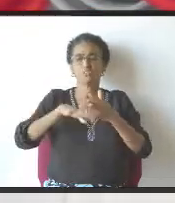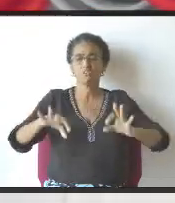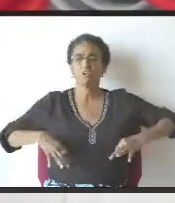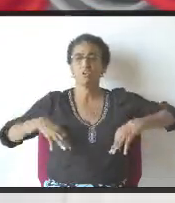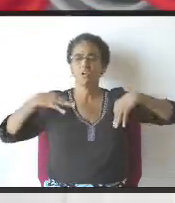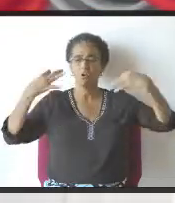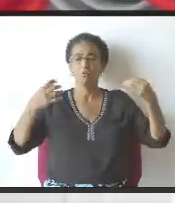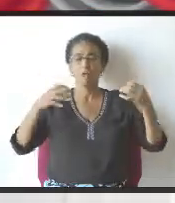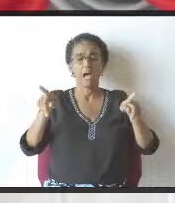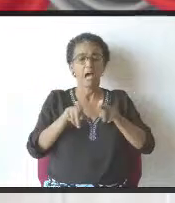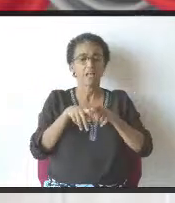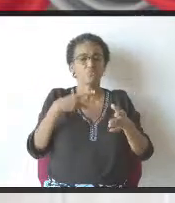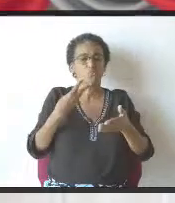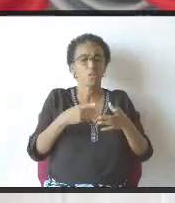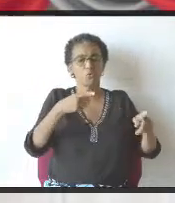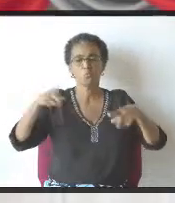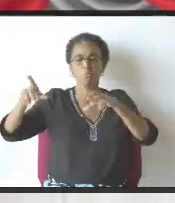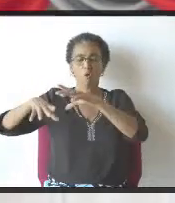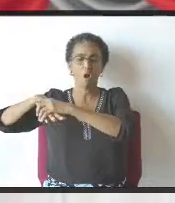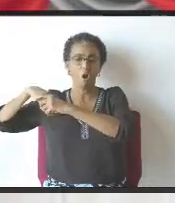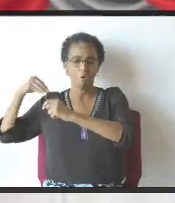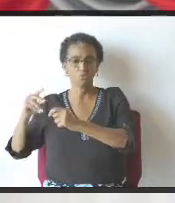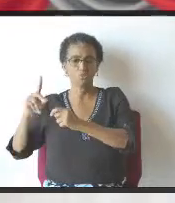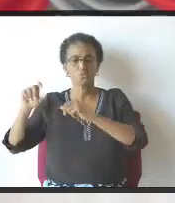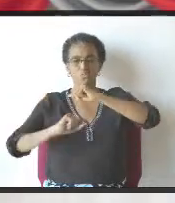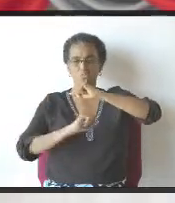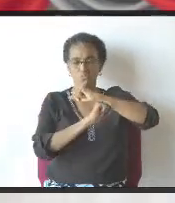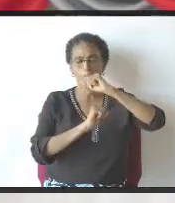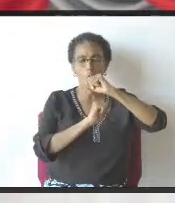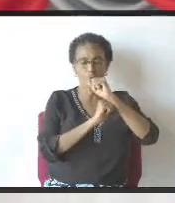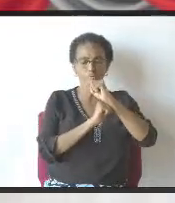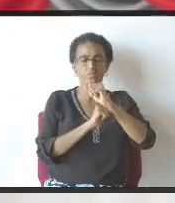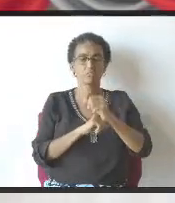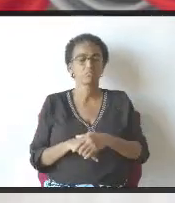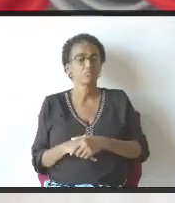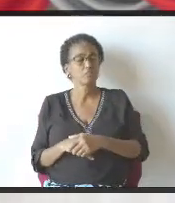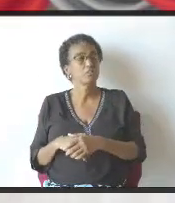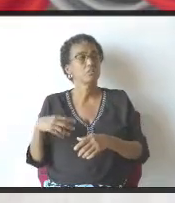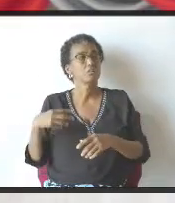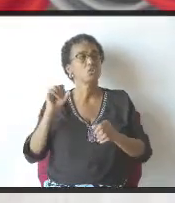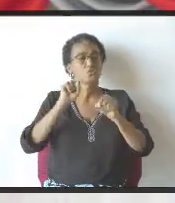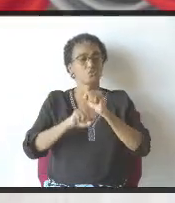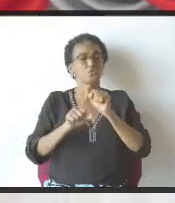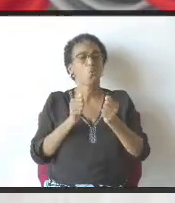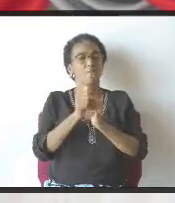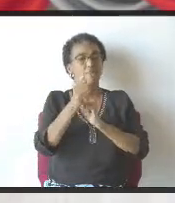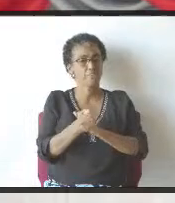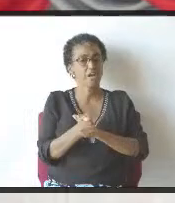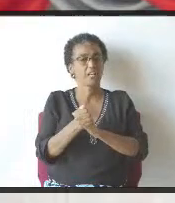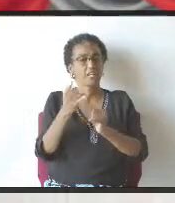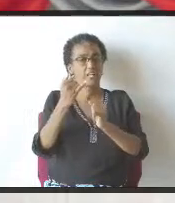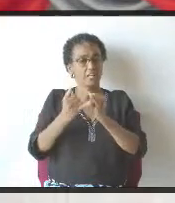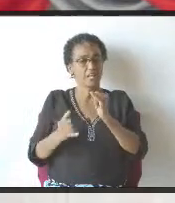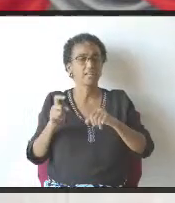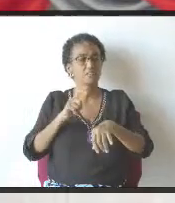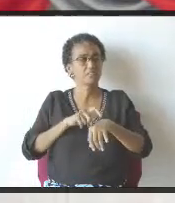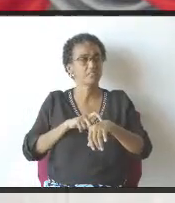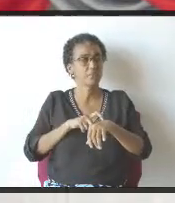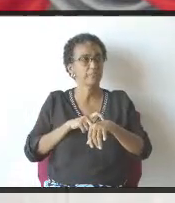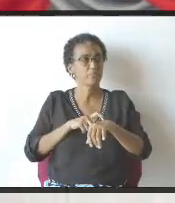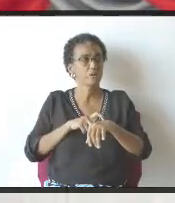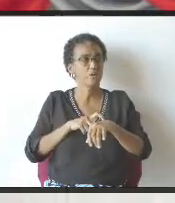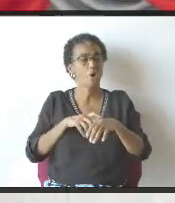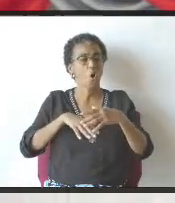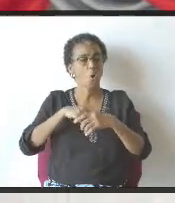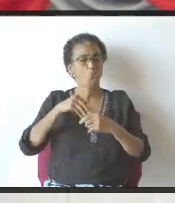as when we go out as a church corporately to support these kind of events. And so far, and the last addition was out of outreach